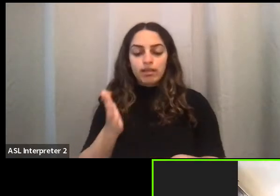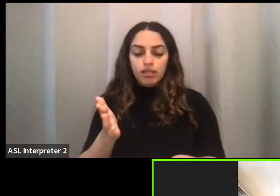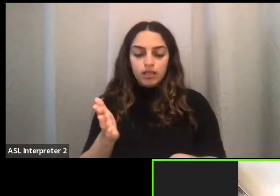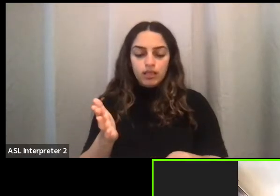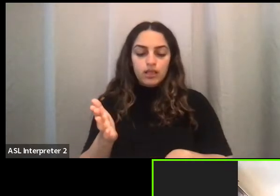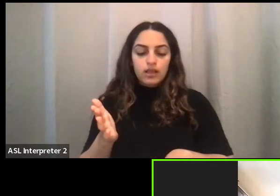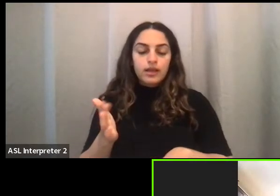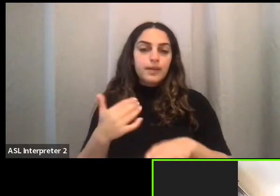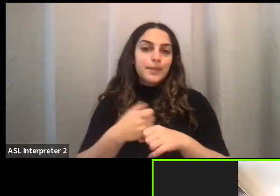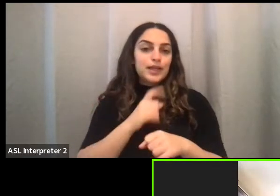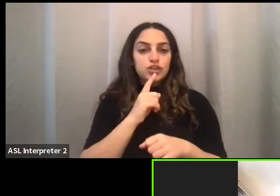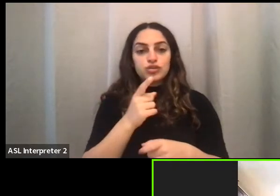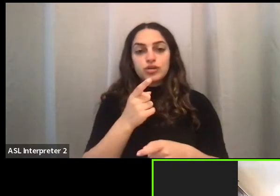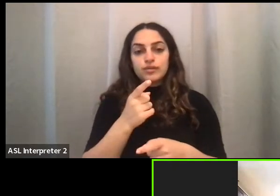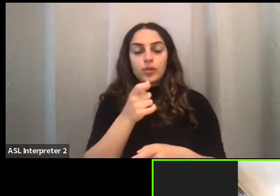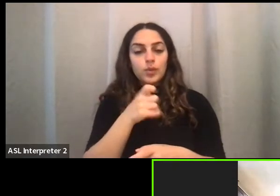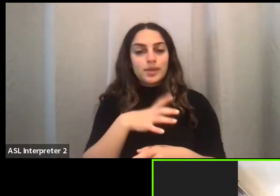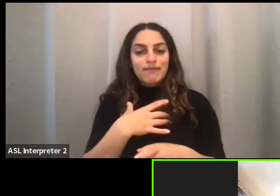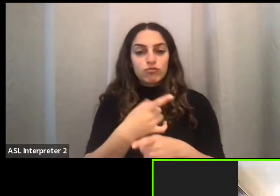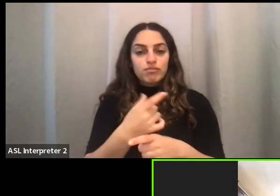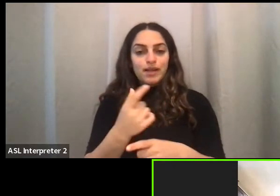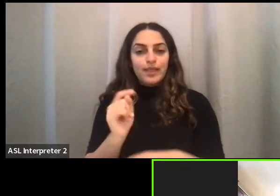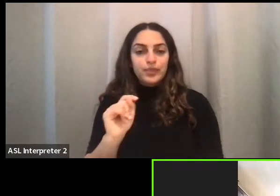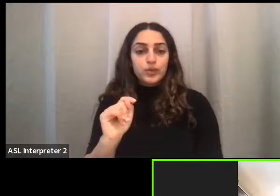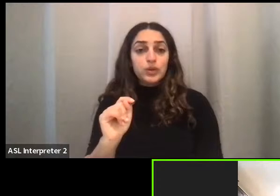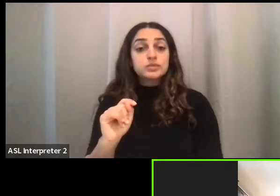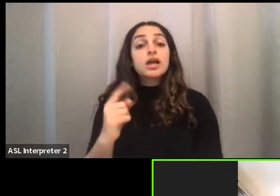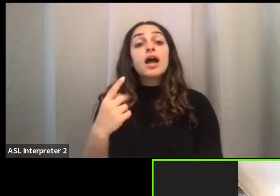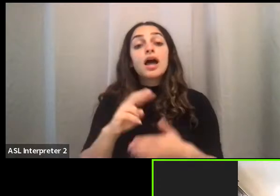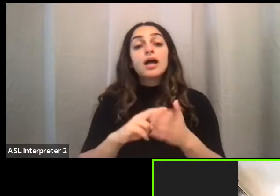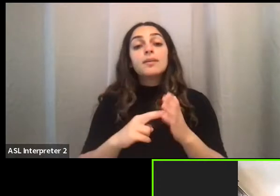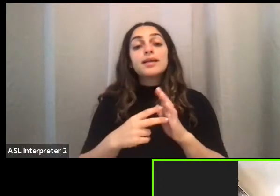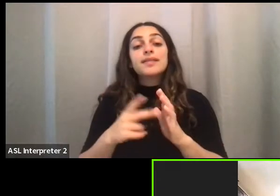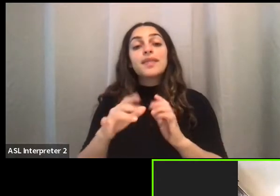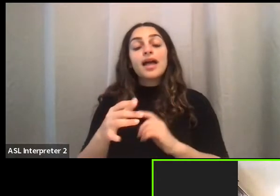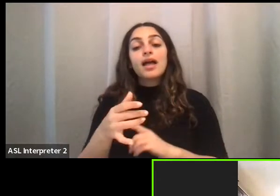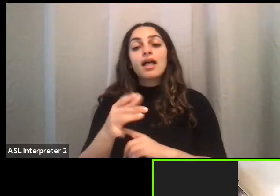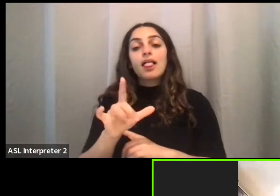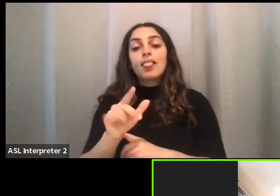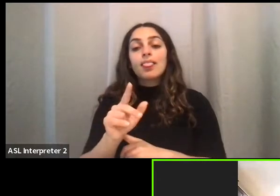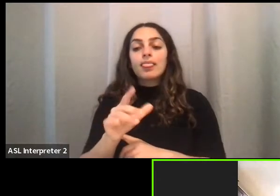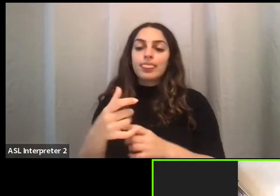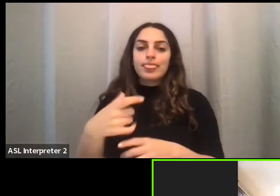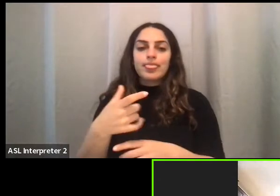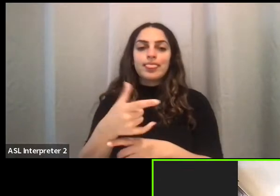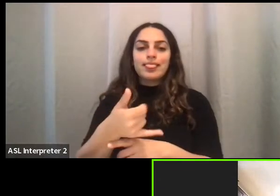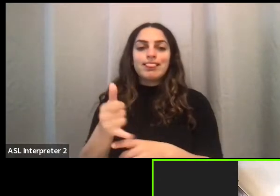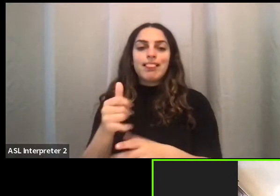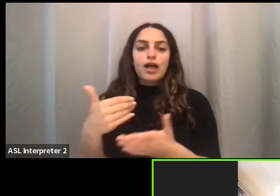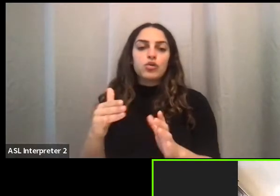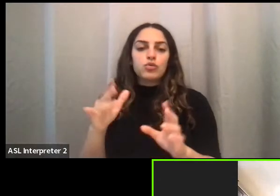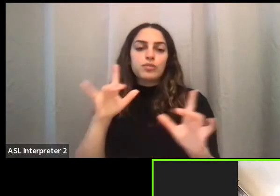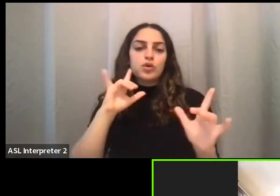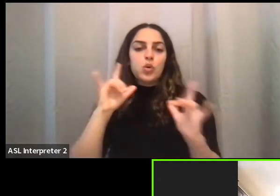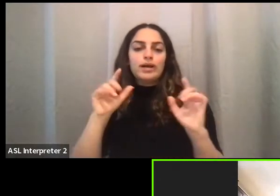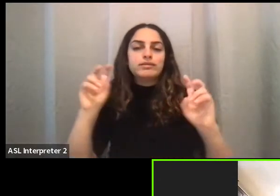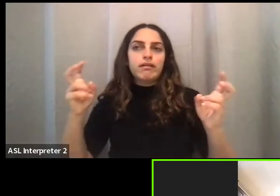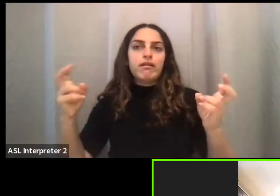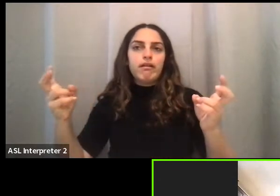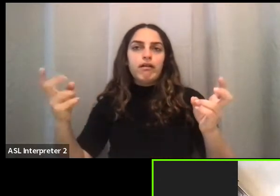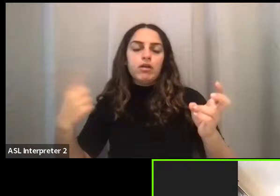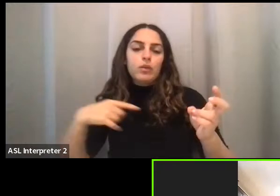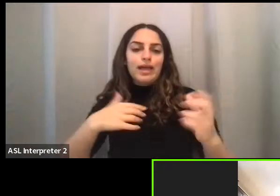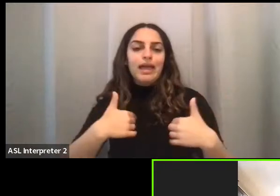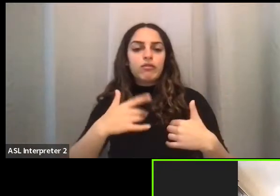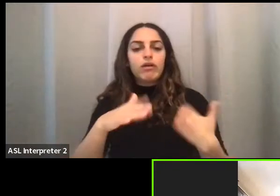make sure that women have correct bathrooms i mean the locker the locker the locker room noise is locker room noise right we all have brothers we all have